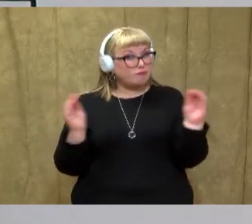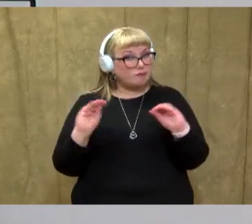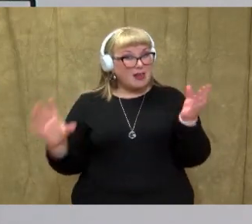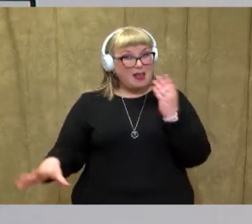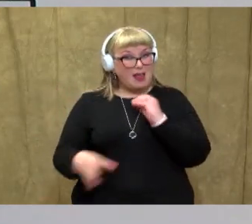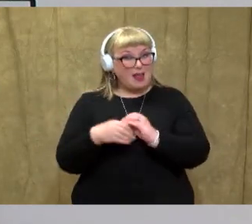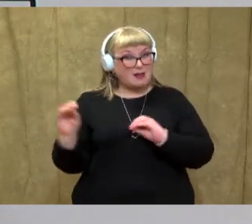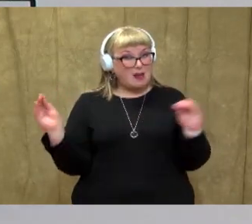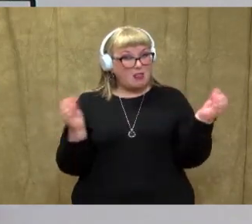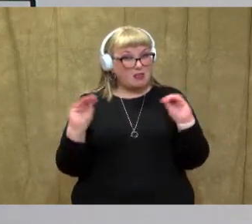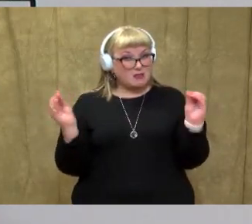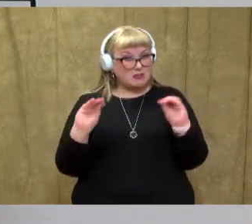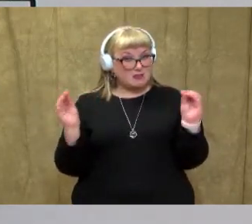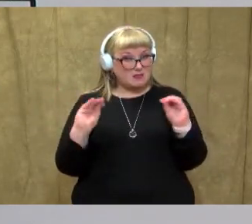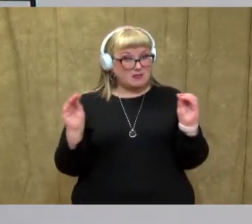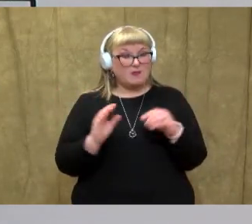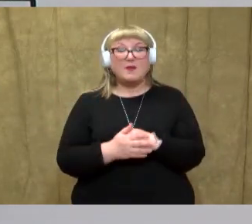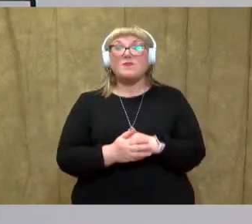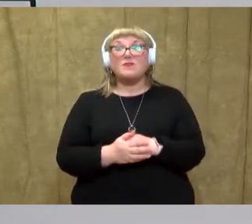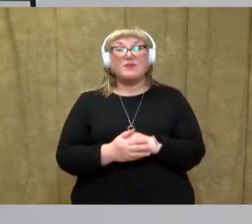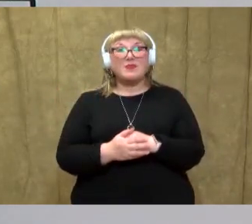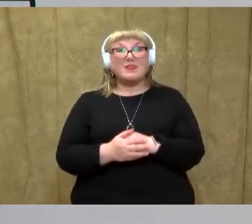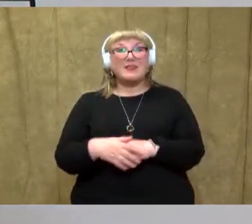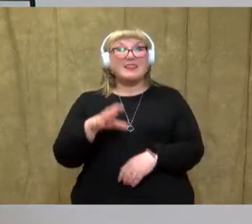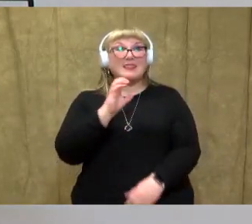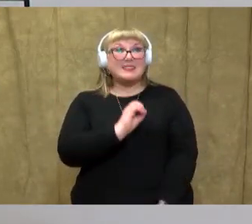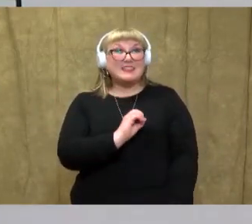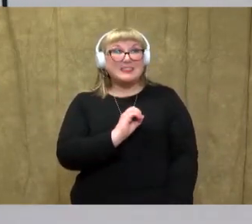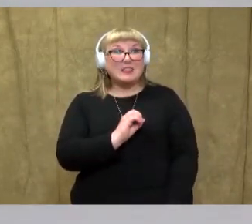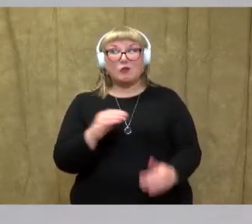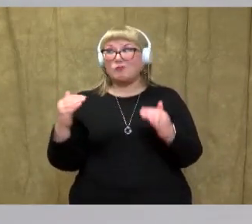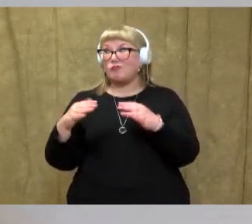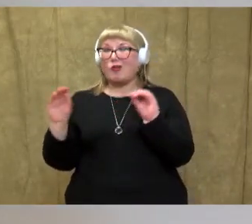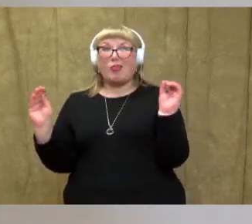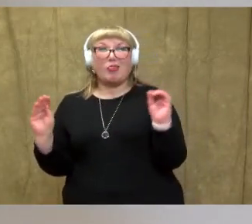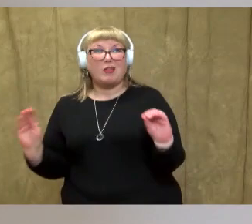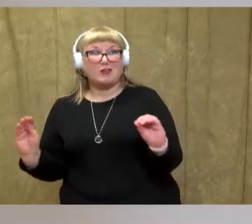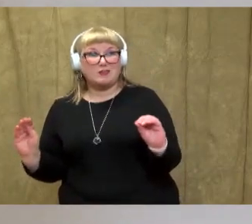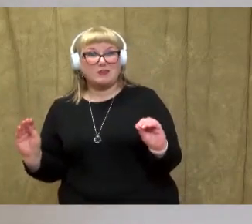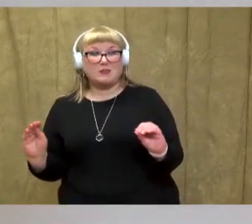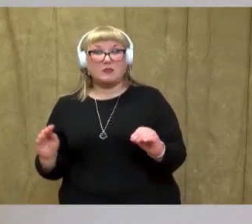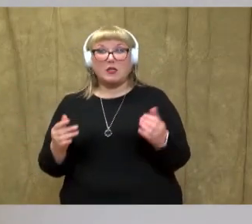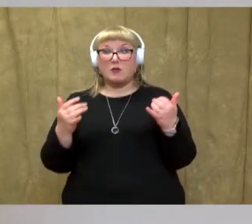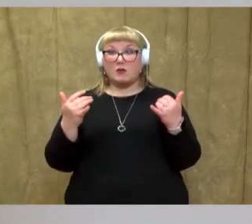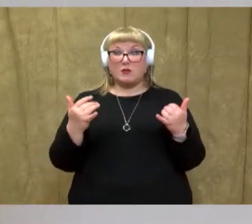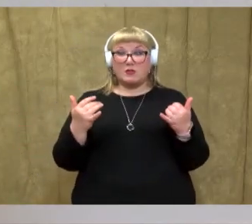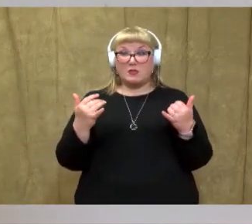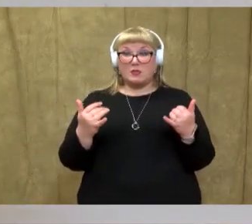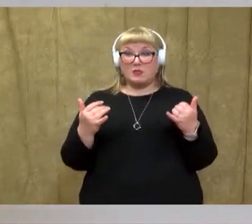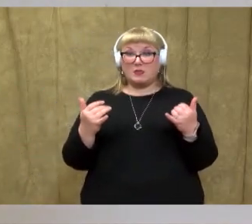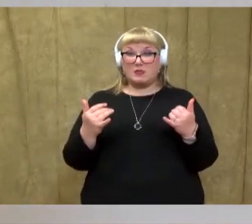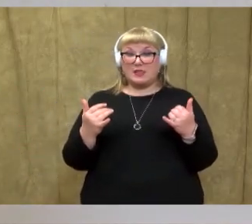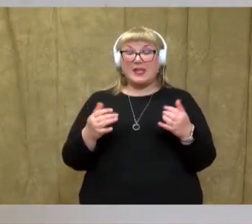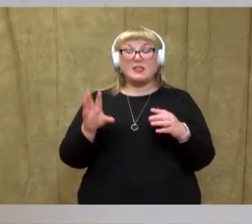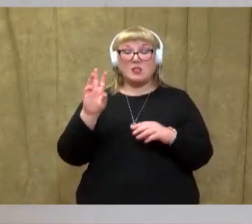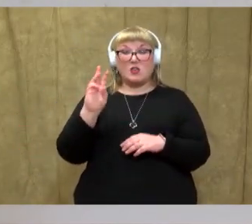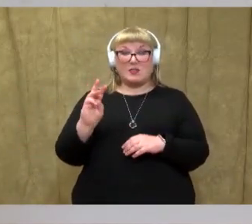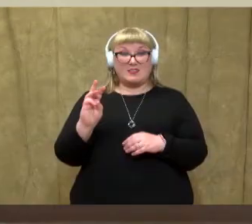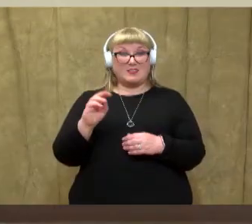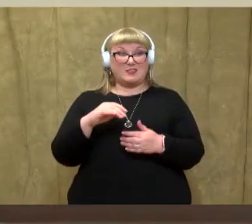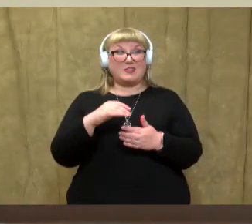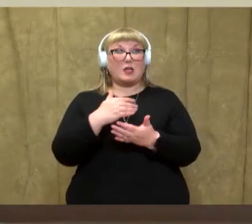any more pieces of pizza because 0 is nothing. So today, let's put our 6 pieces of